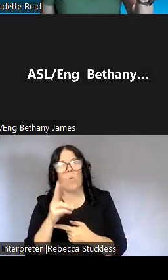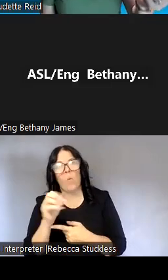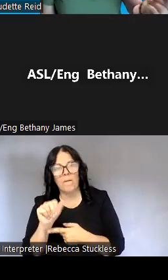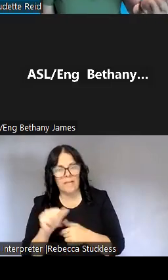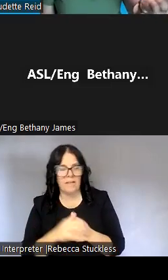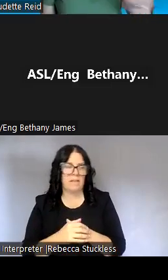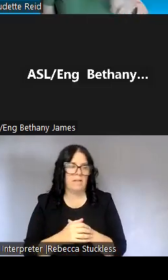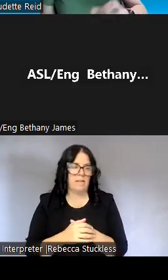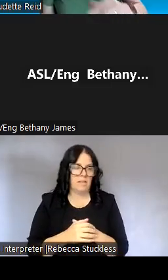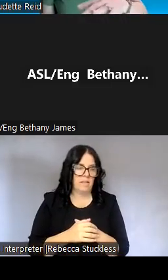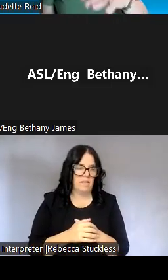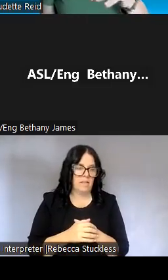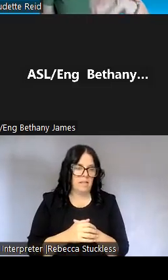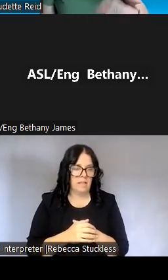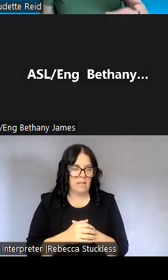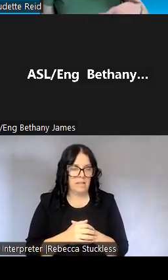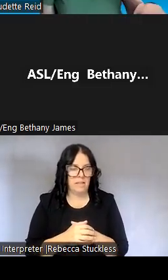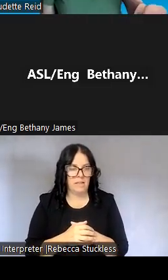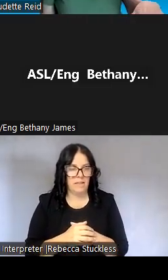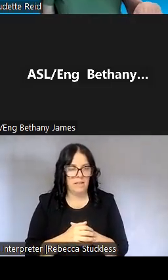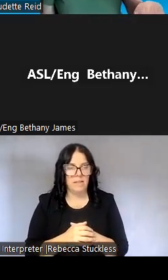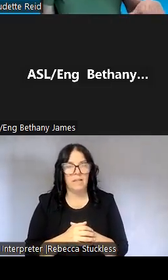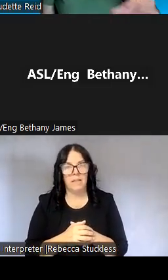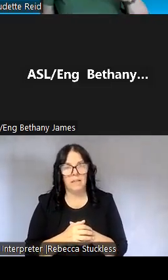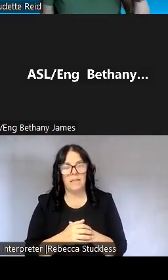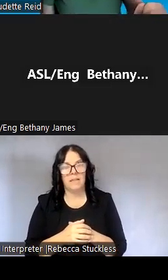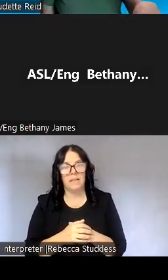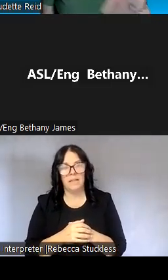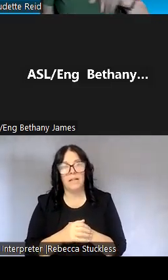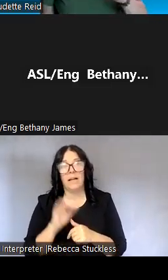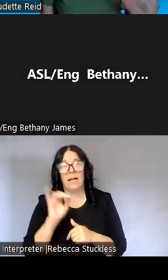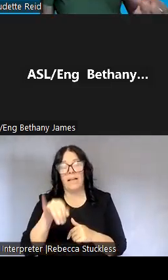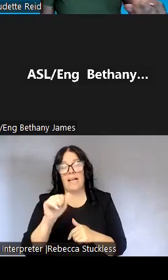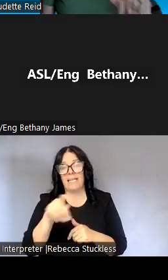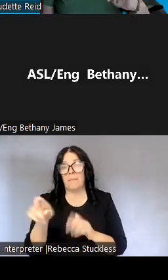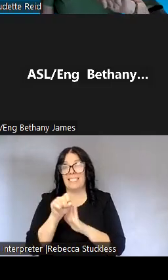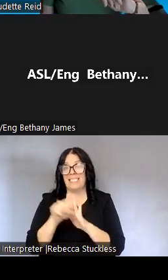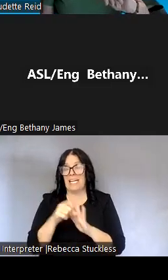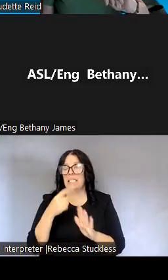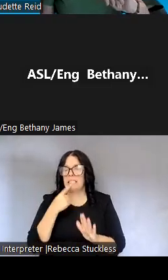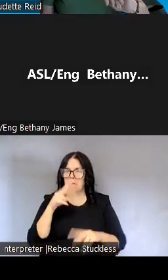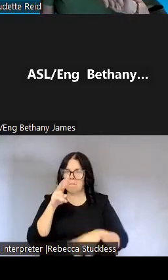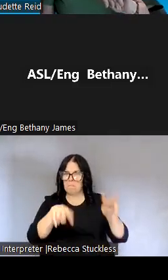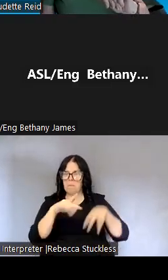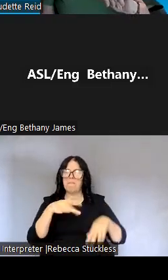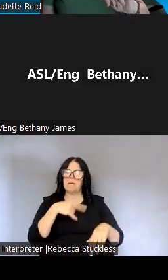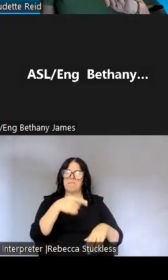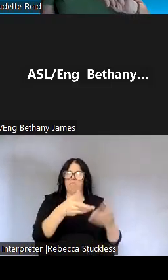that these are apps that the state has indicated, have checked out, and they feel are safe.